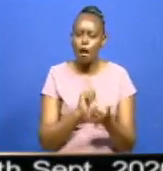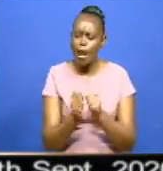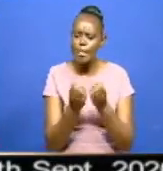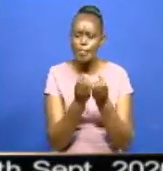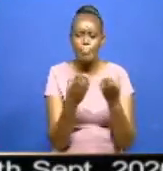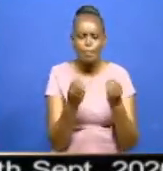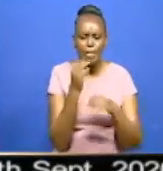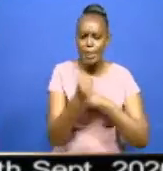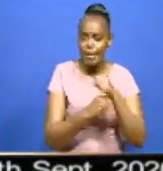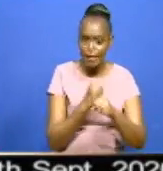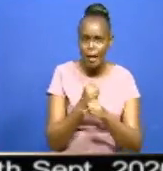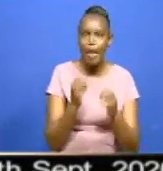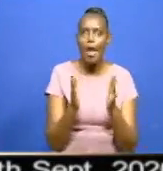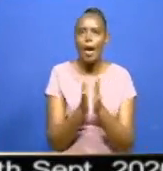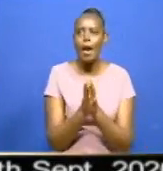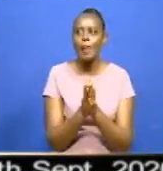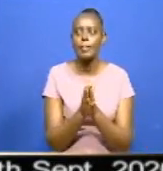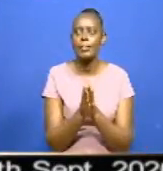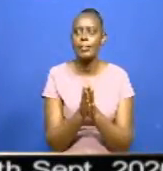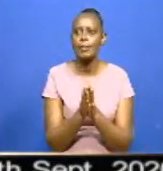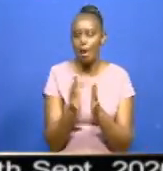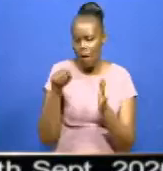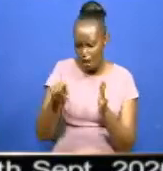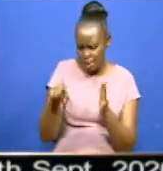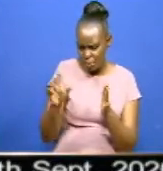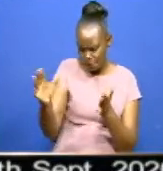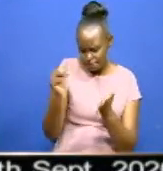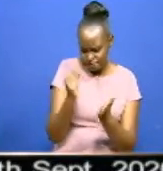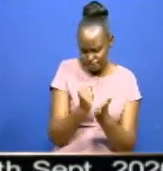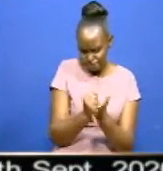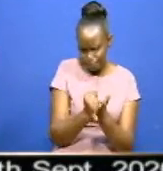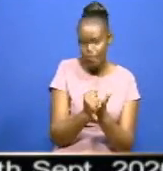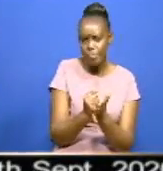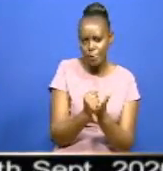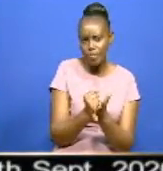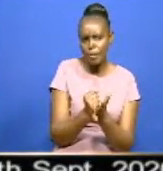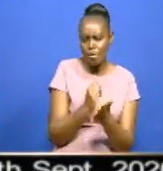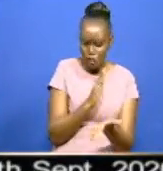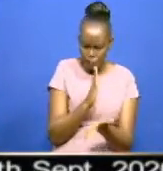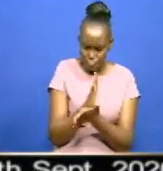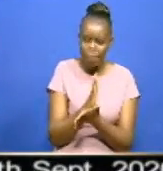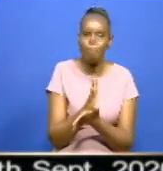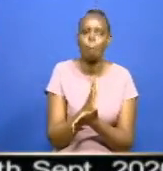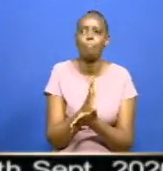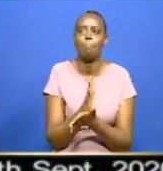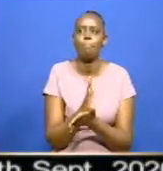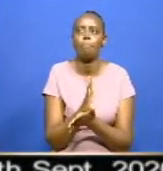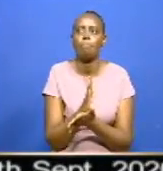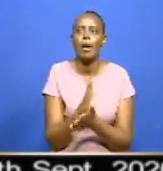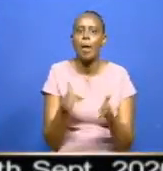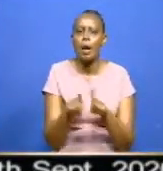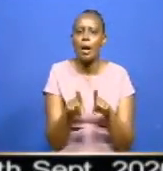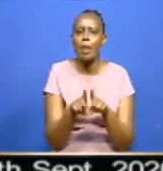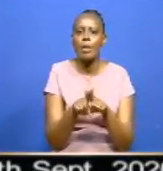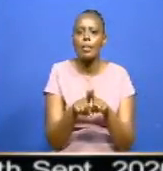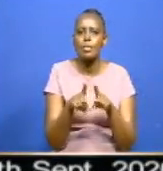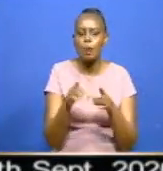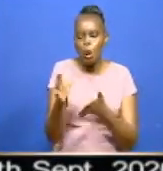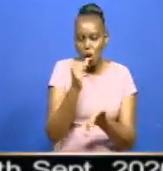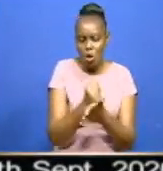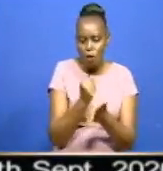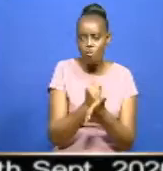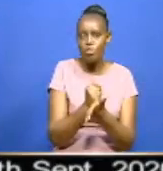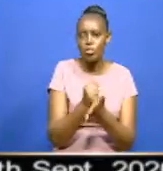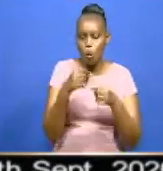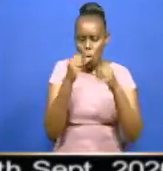many years, and for her to be nominated, to be confirmed as an office